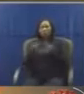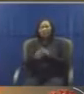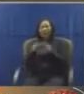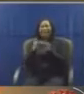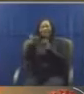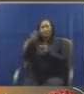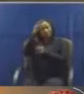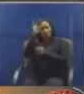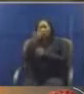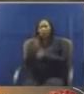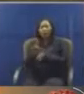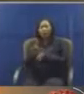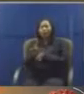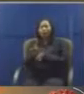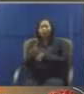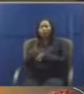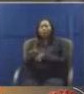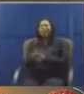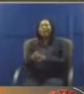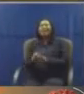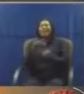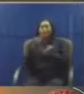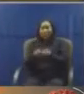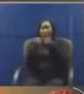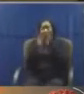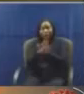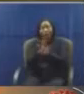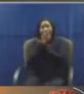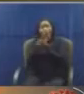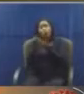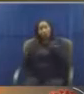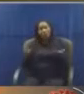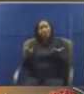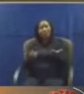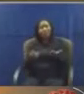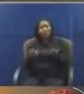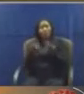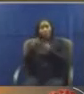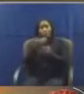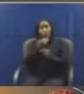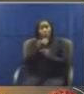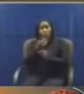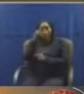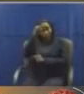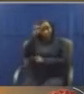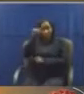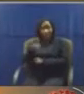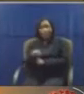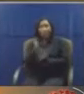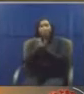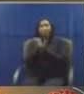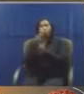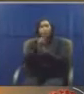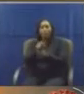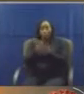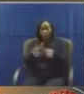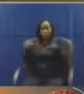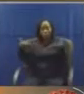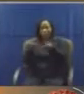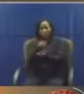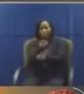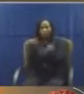of government. No, I'm saying they are given resources by this government to make sure that they render those